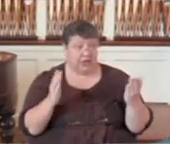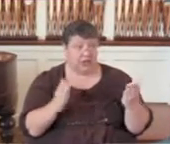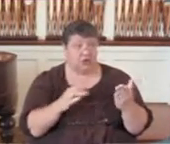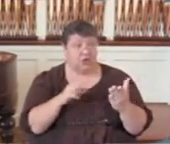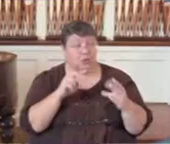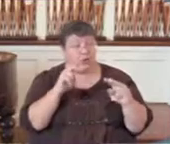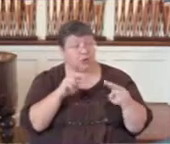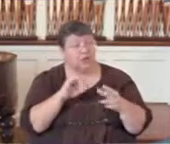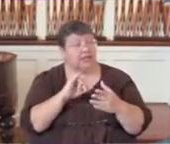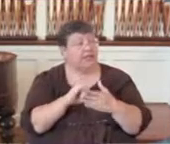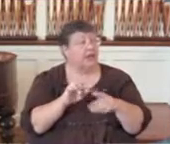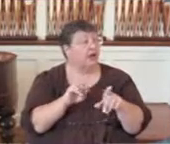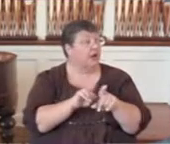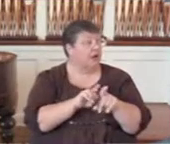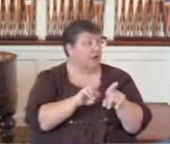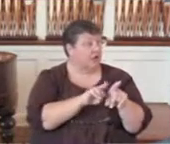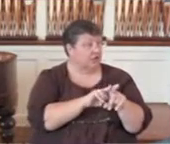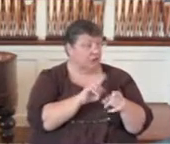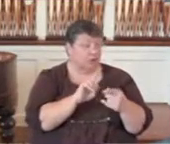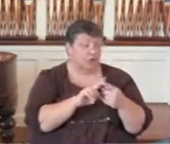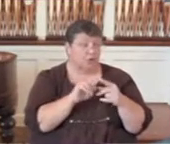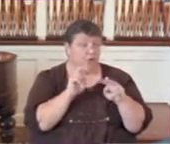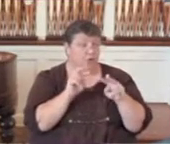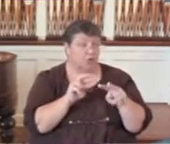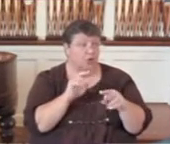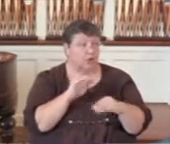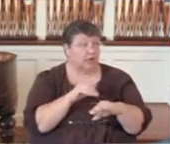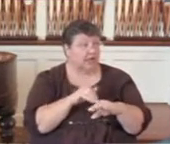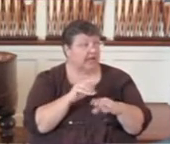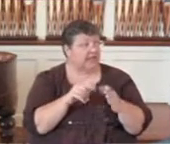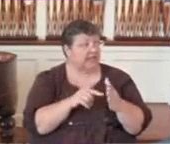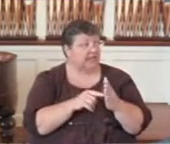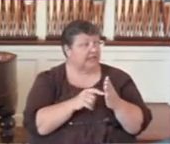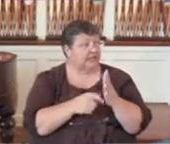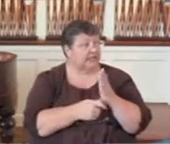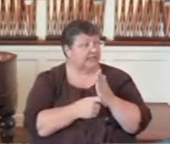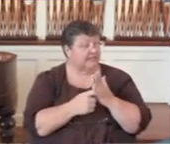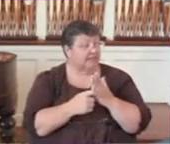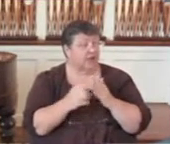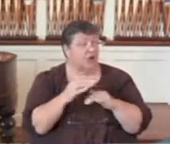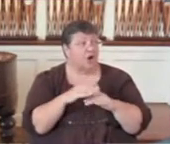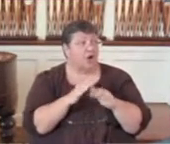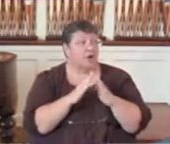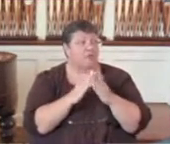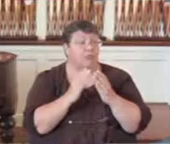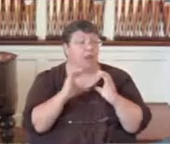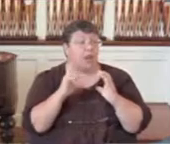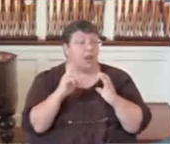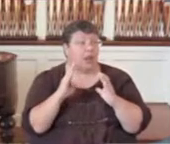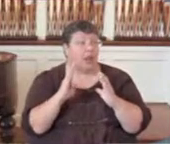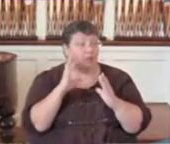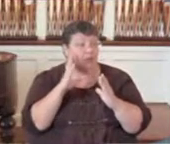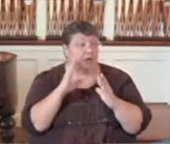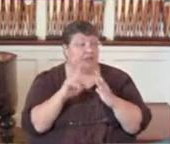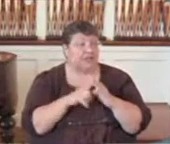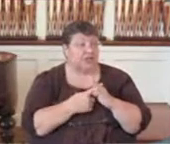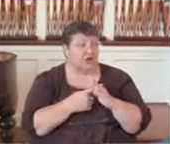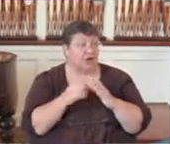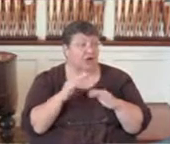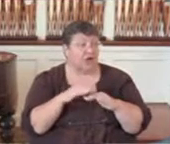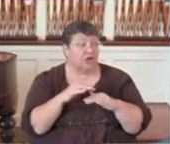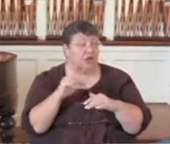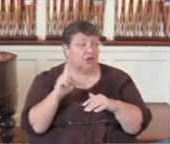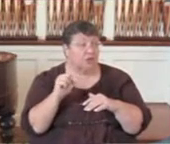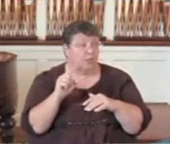that. And also to take a look at this flyer on the book club. That's going to be starting on the